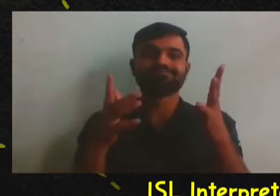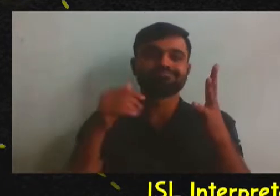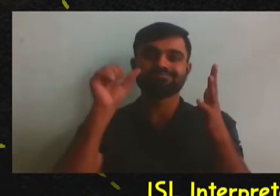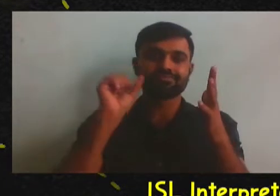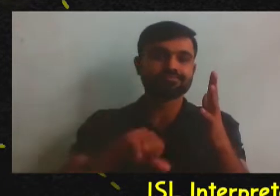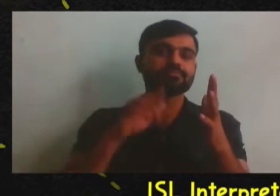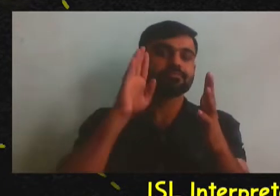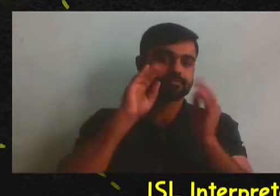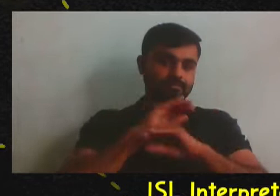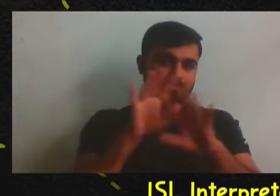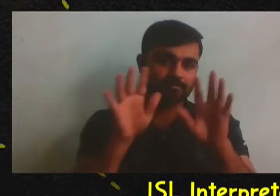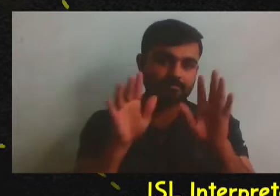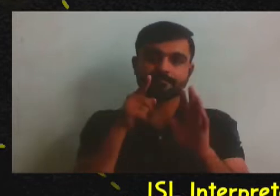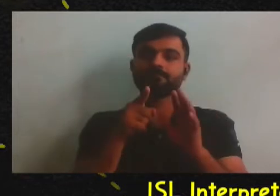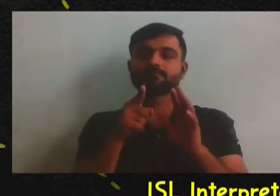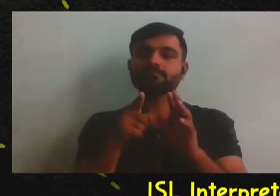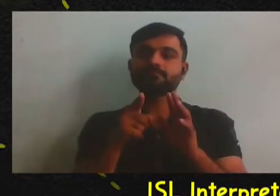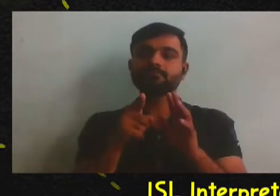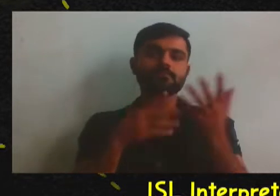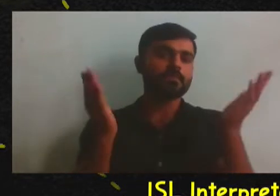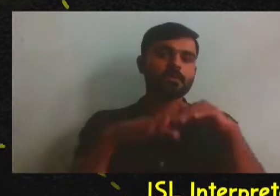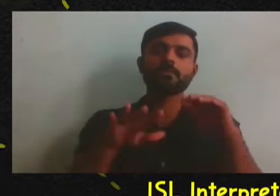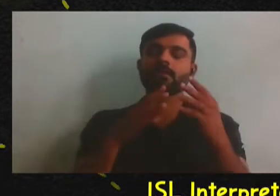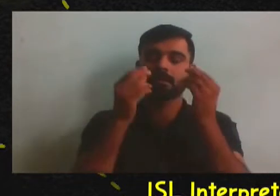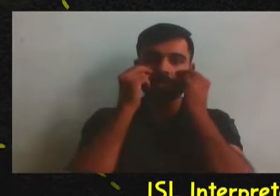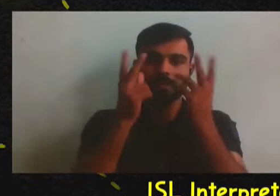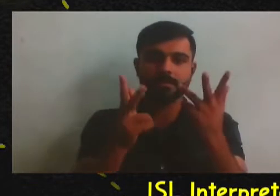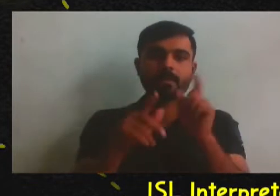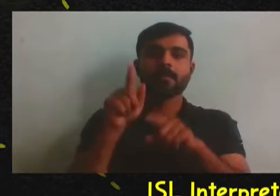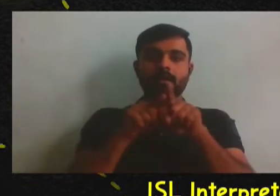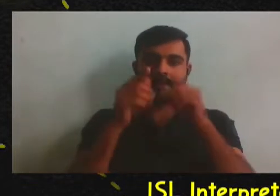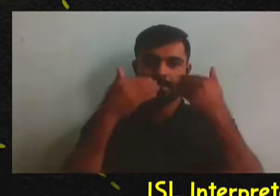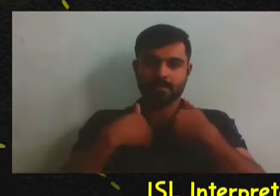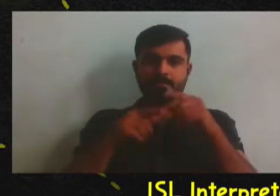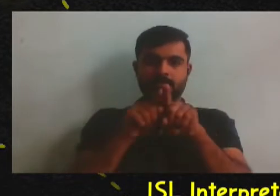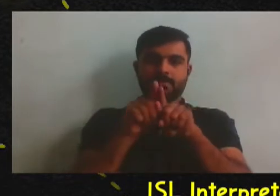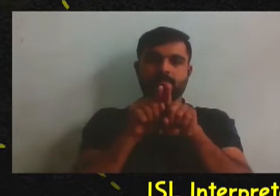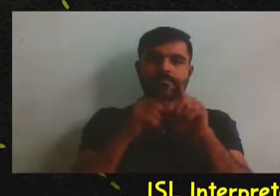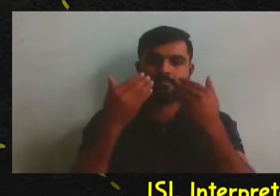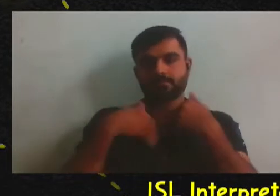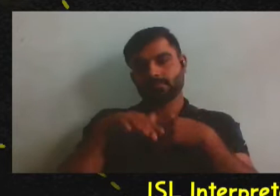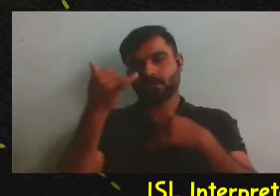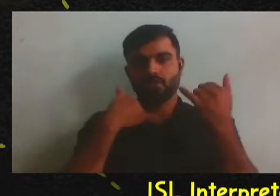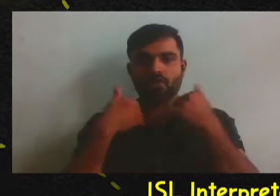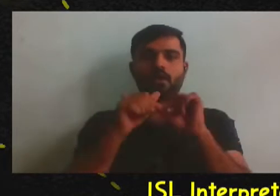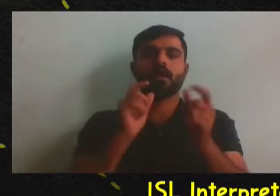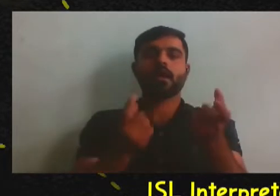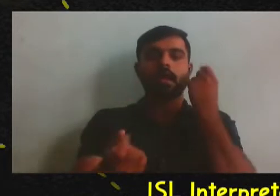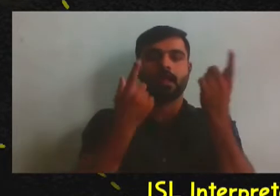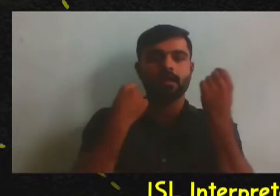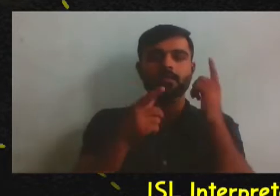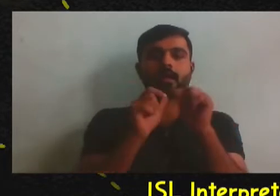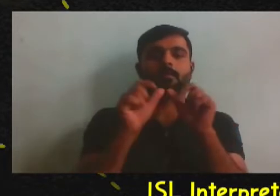information. It doesn't come as a surprise to me, for example, that we get calls from Assam, Arunachal